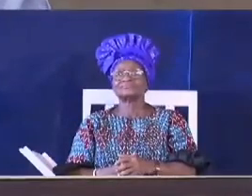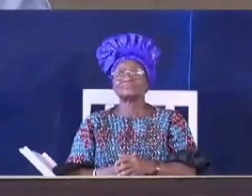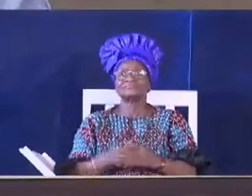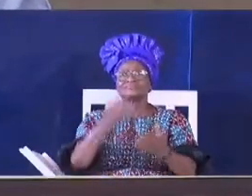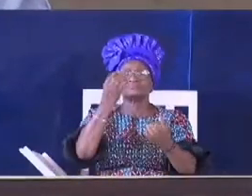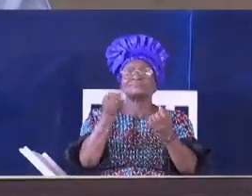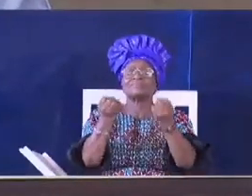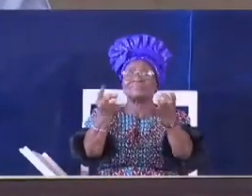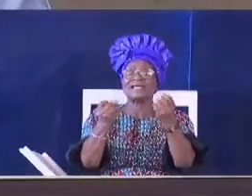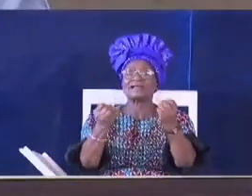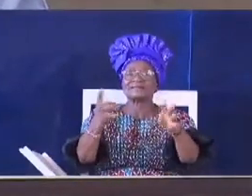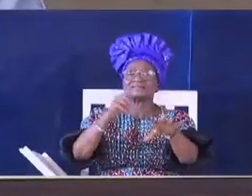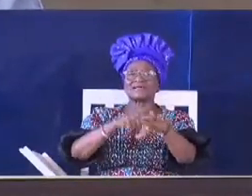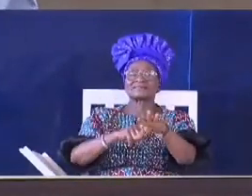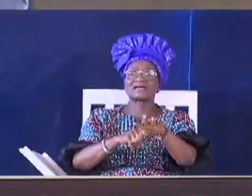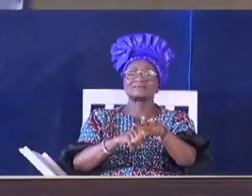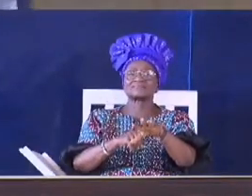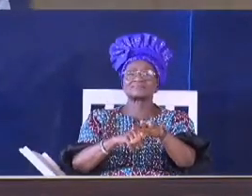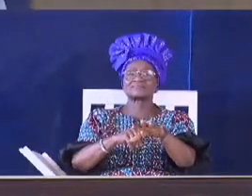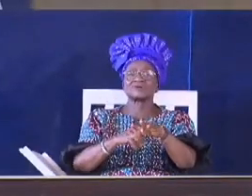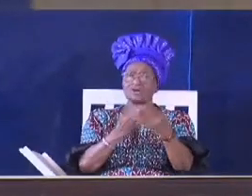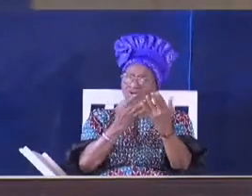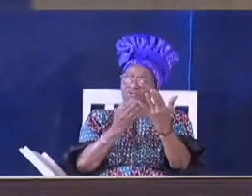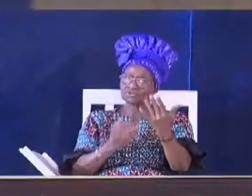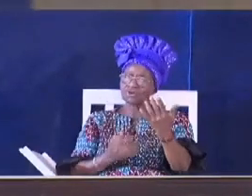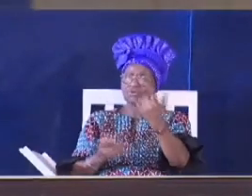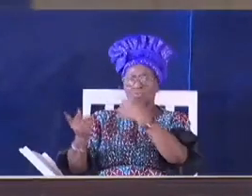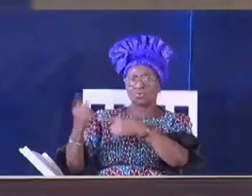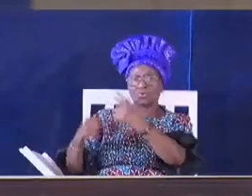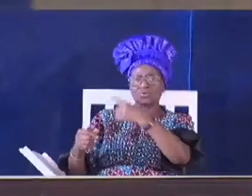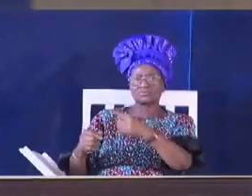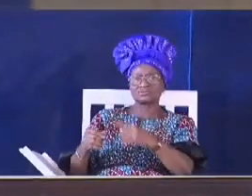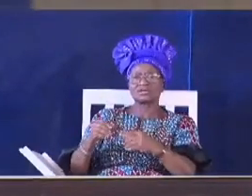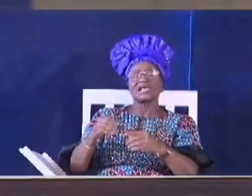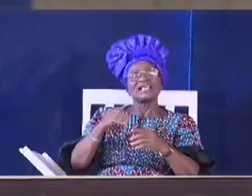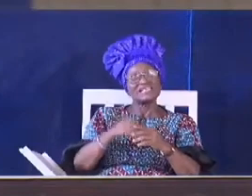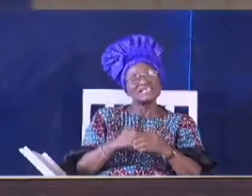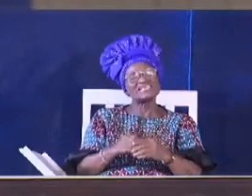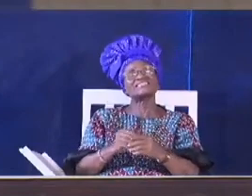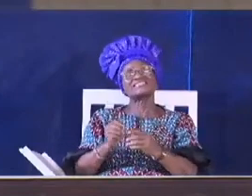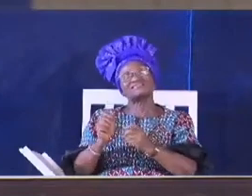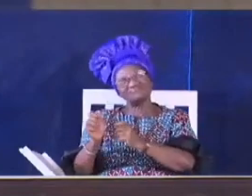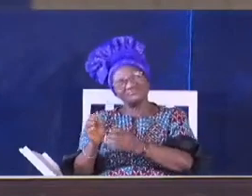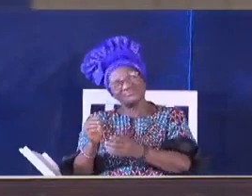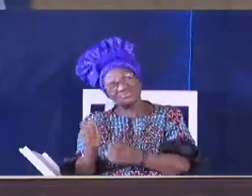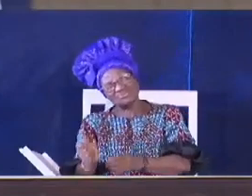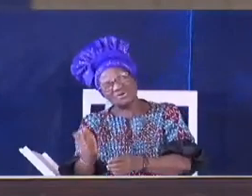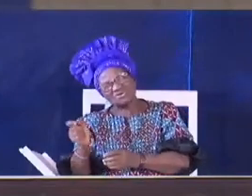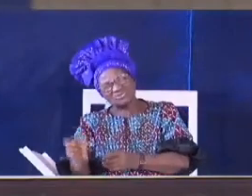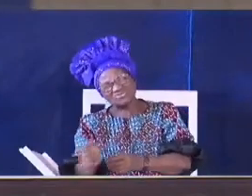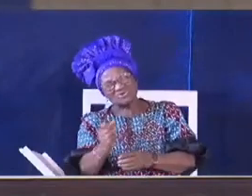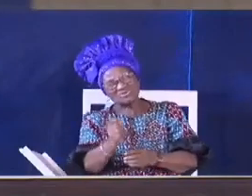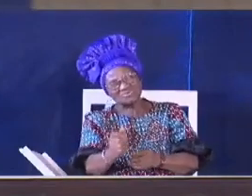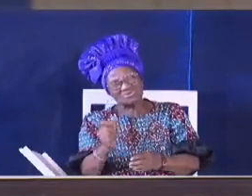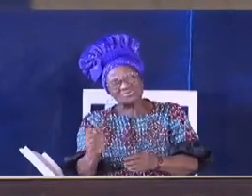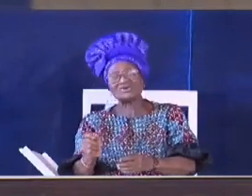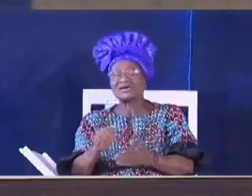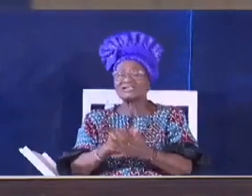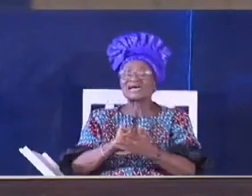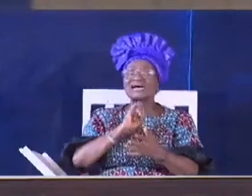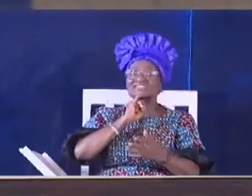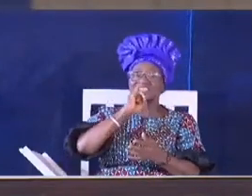Many a times, sorrow comes in stages, because that's the way of the